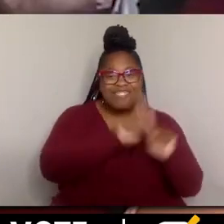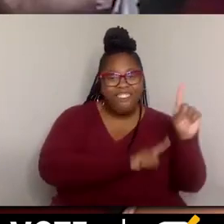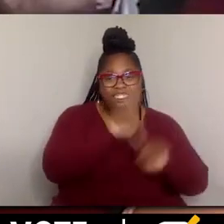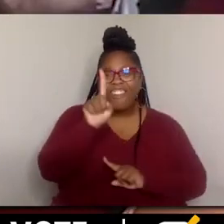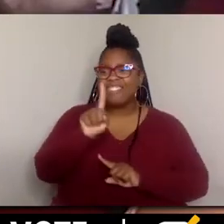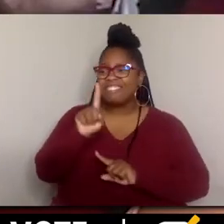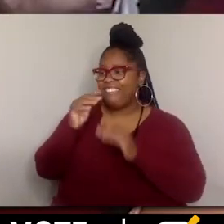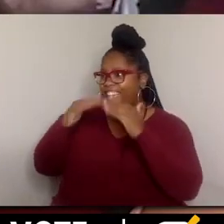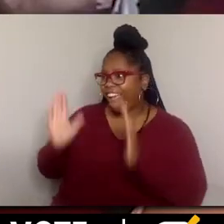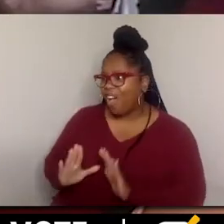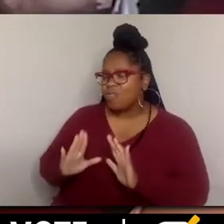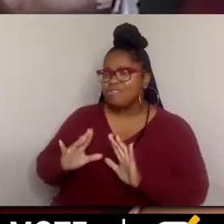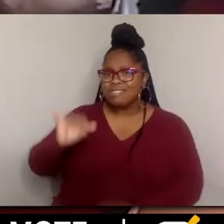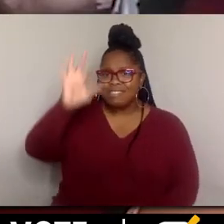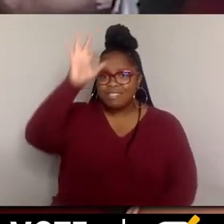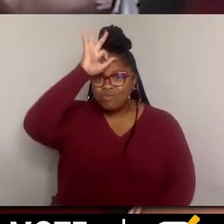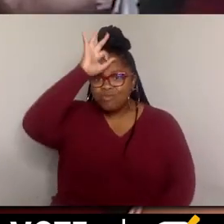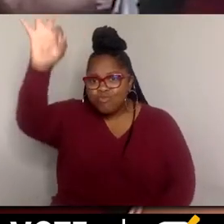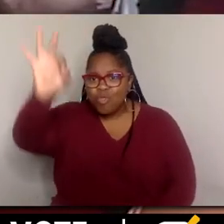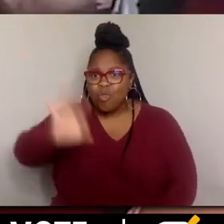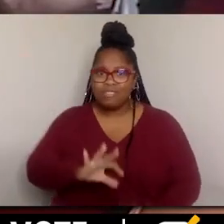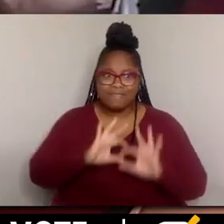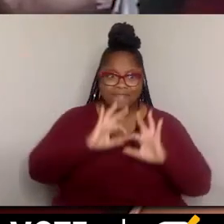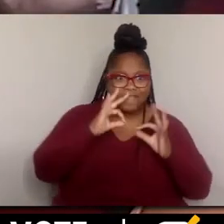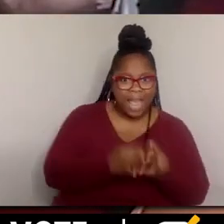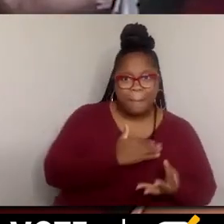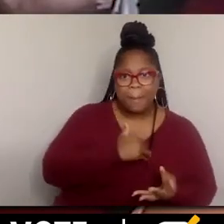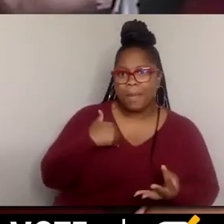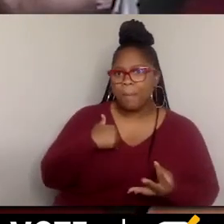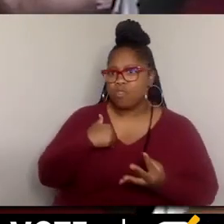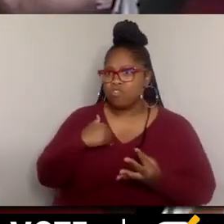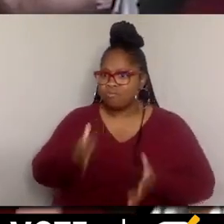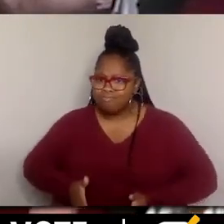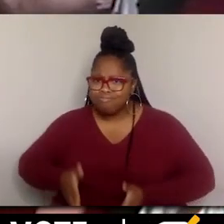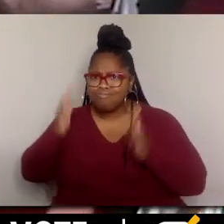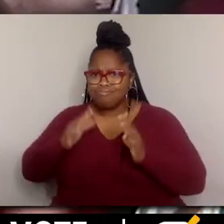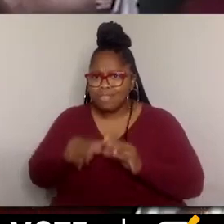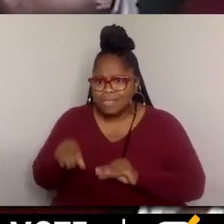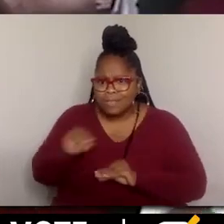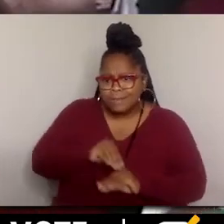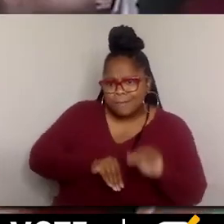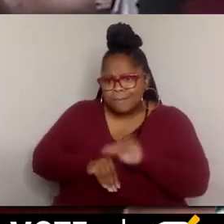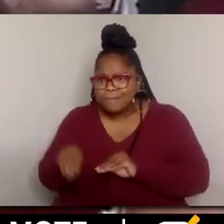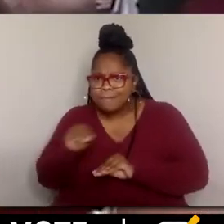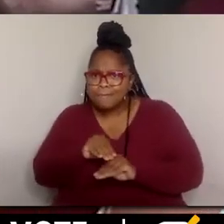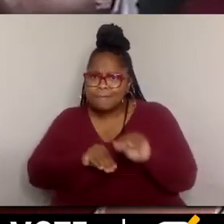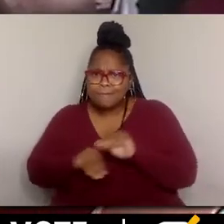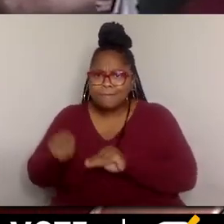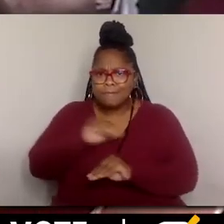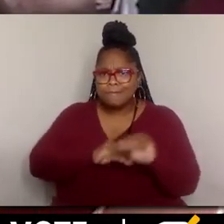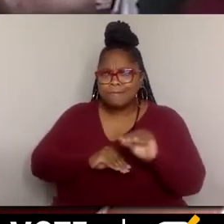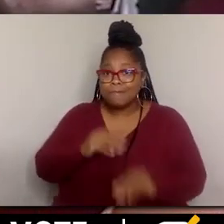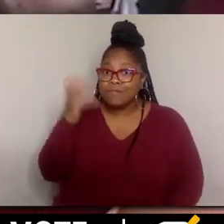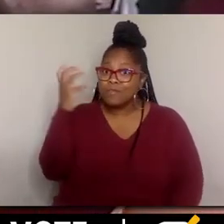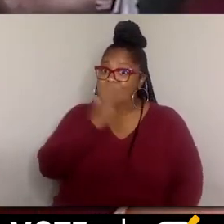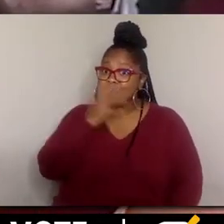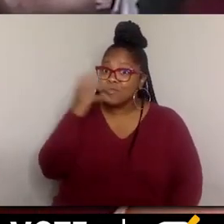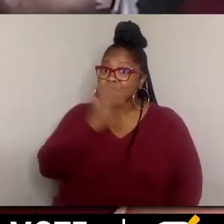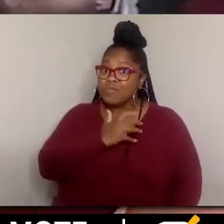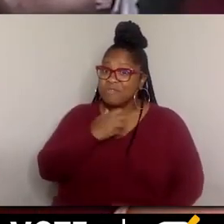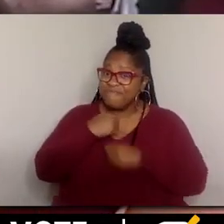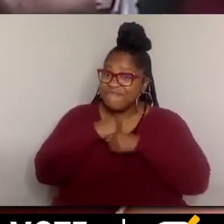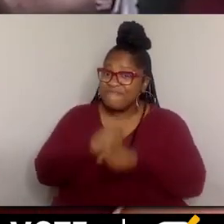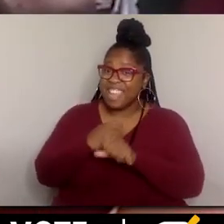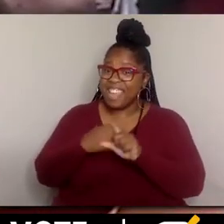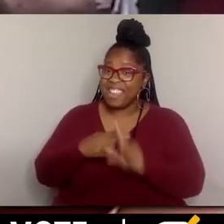houses, unicorns, family members, and towers. Hey, a unicorn made out of apples